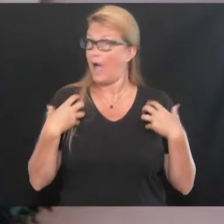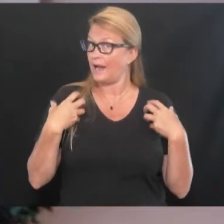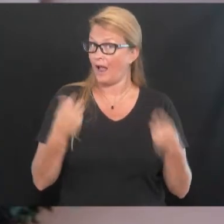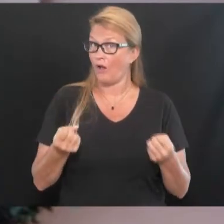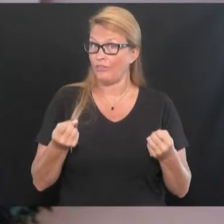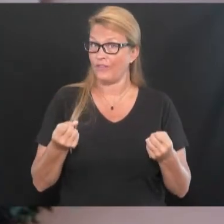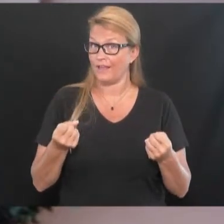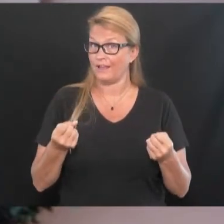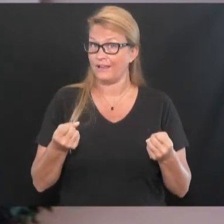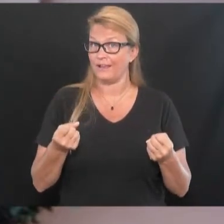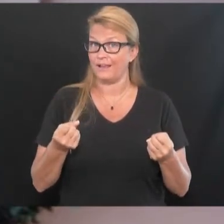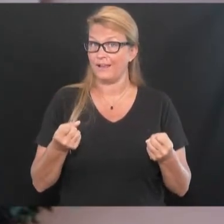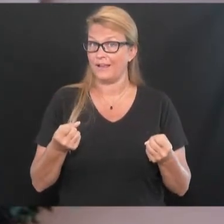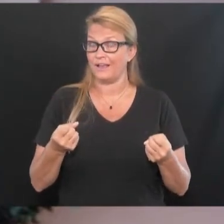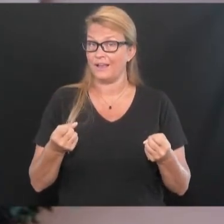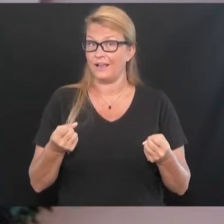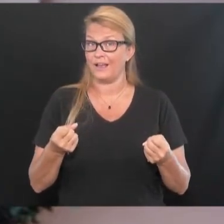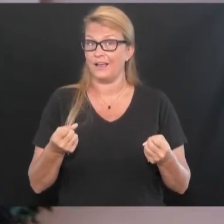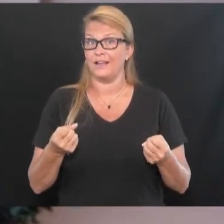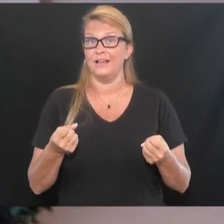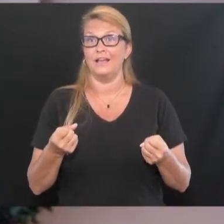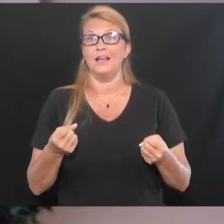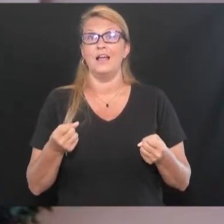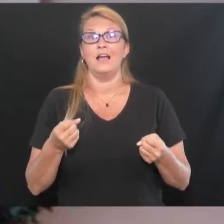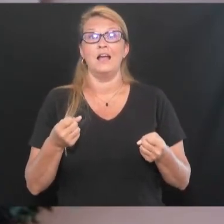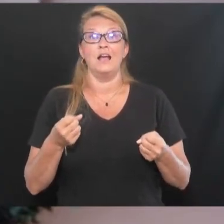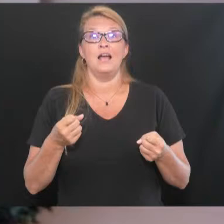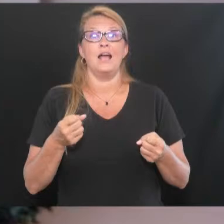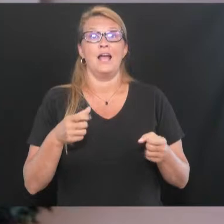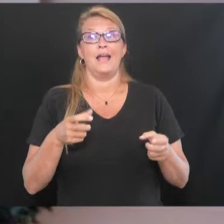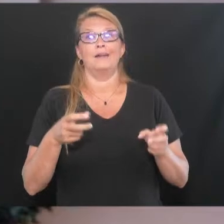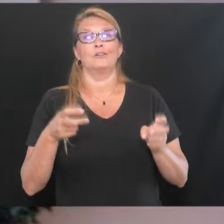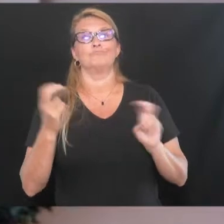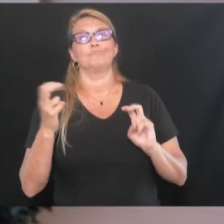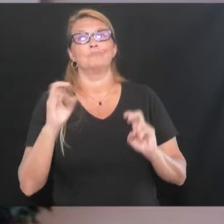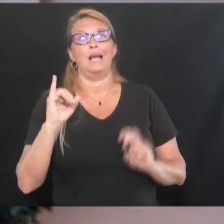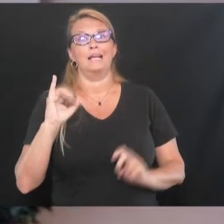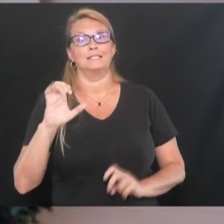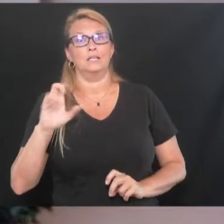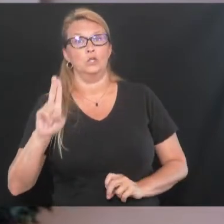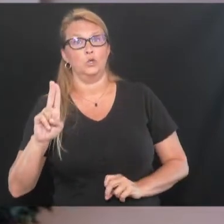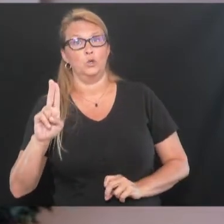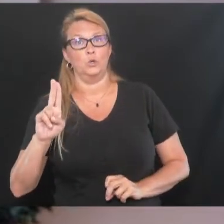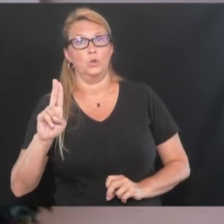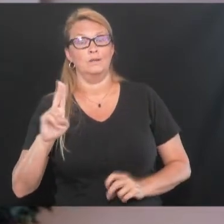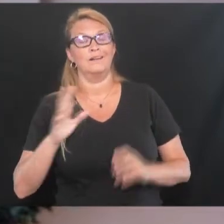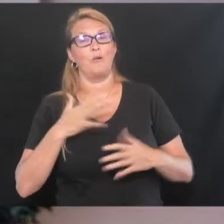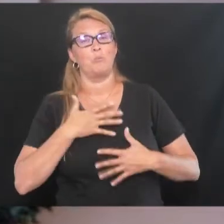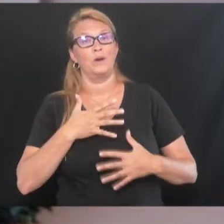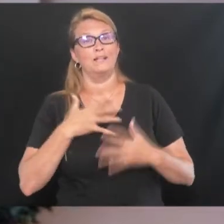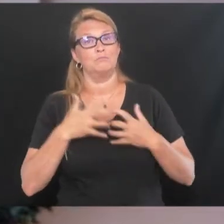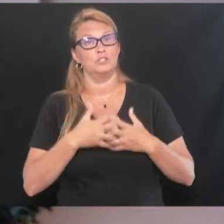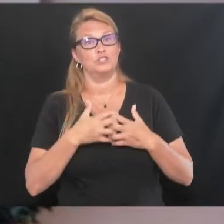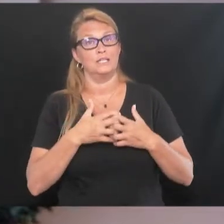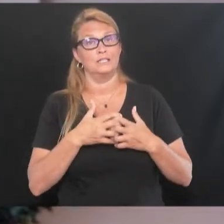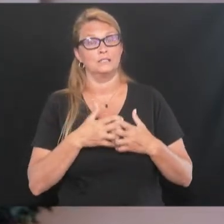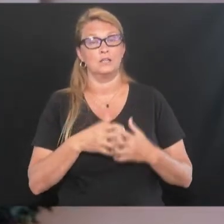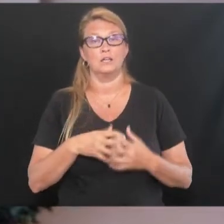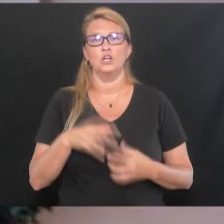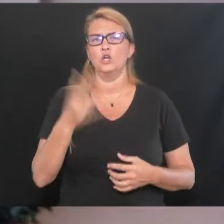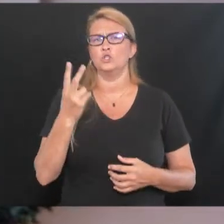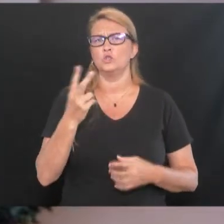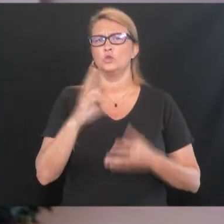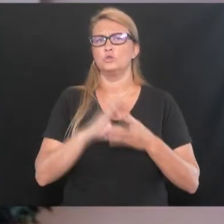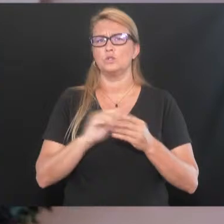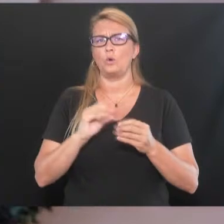are unvaccinated go to the ICUs and be on ventilators. 2 very touching stories, both pregnant moms that